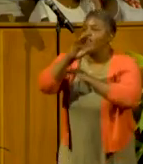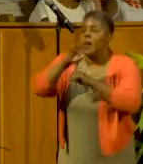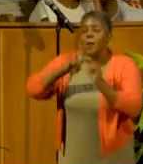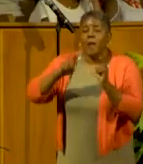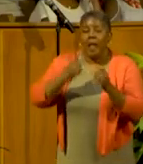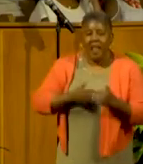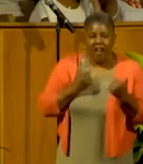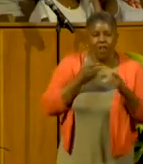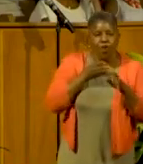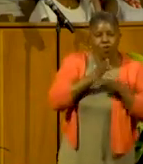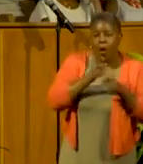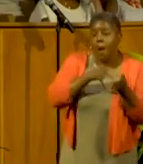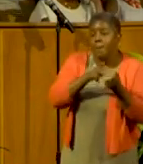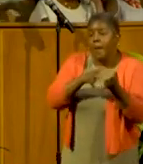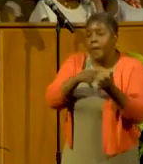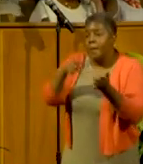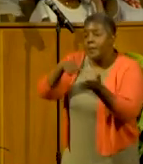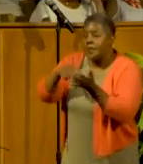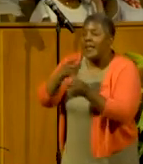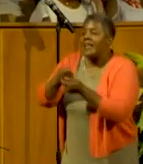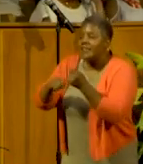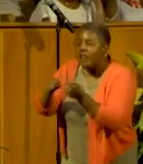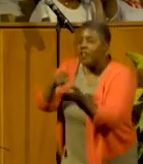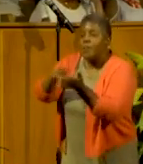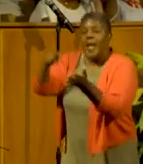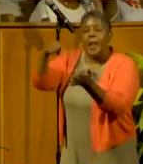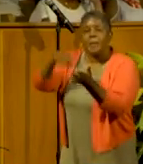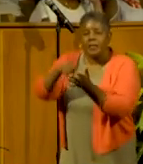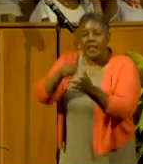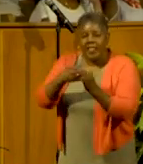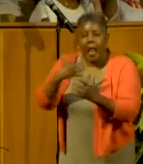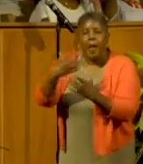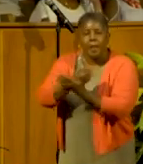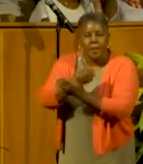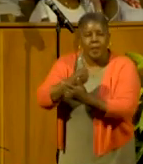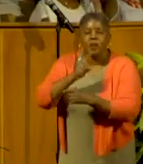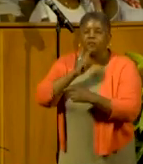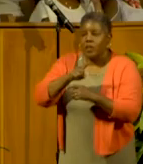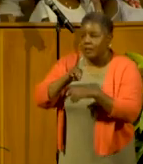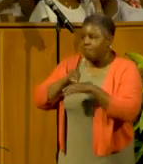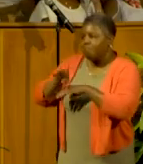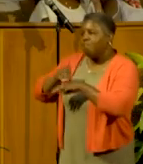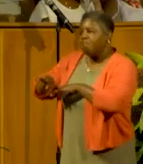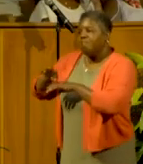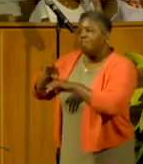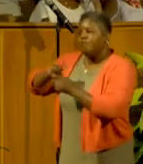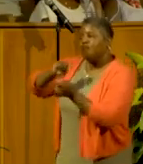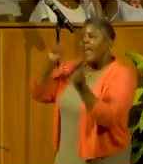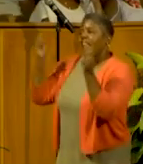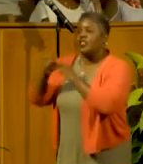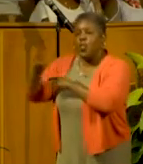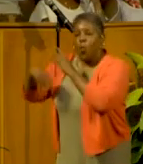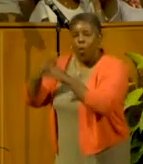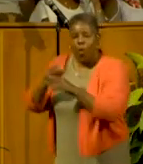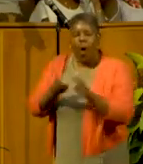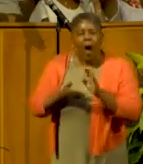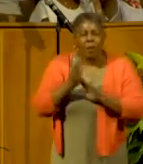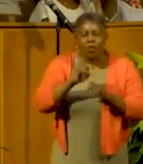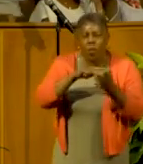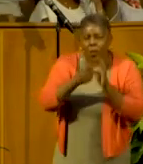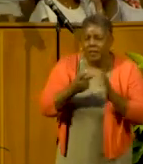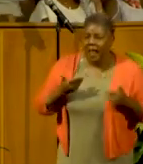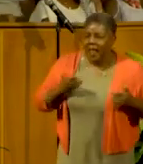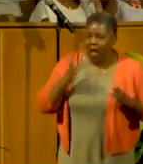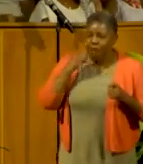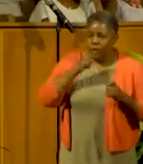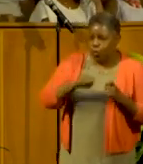about careers that pay the bills instead of paying bills and making meaningful change. Operating your purpose, it allows